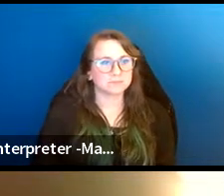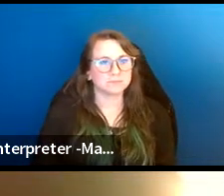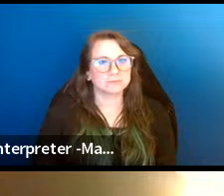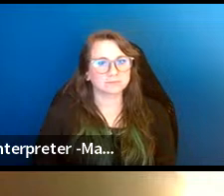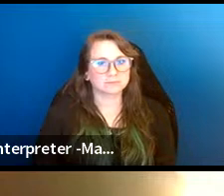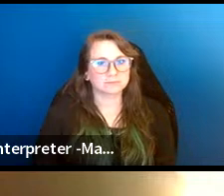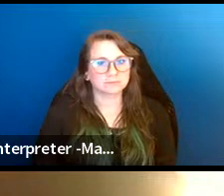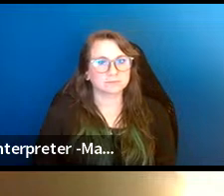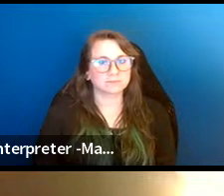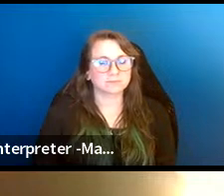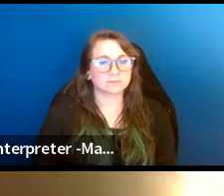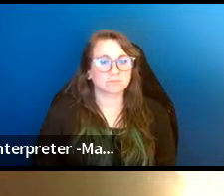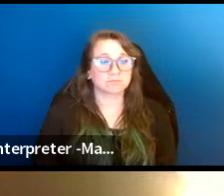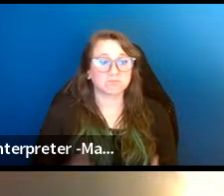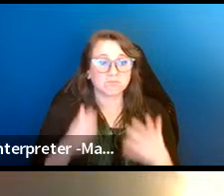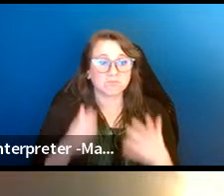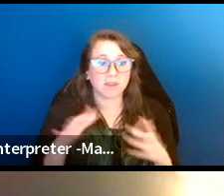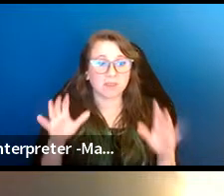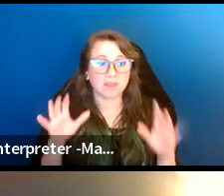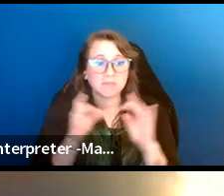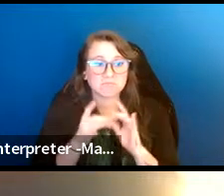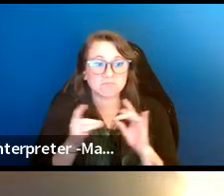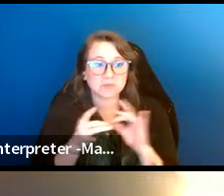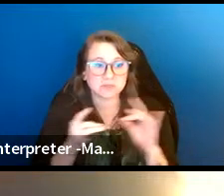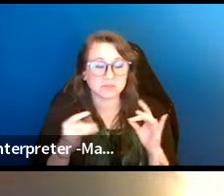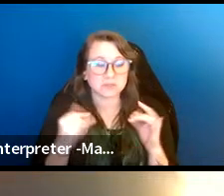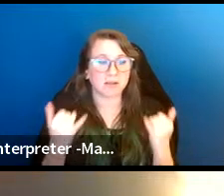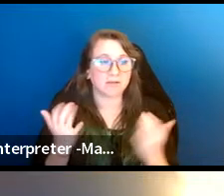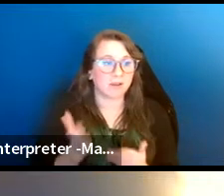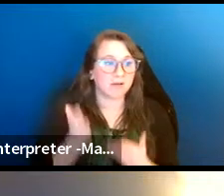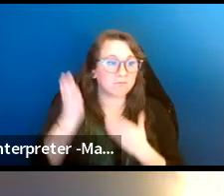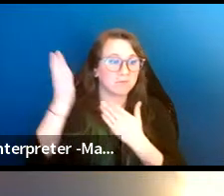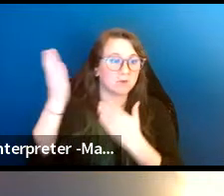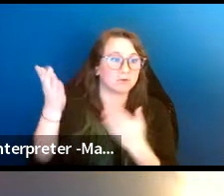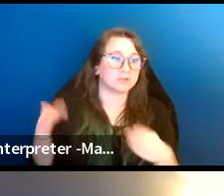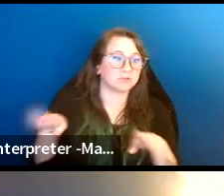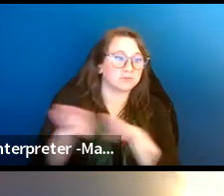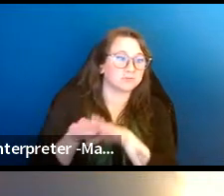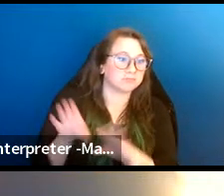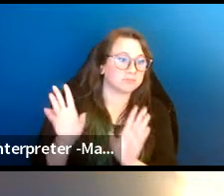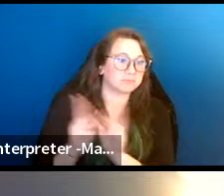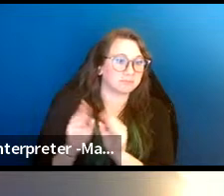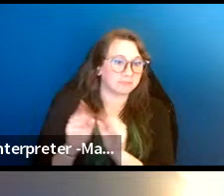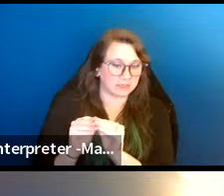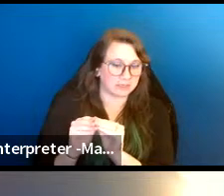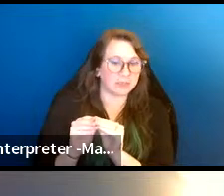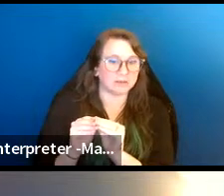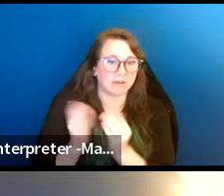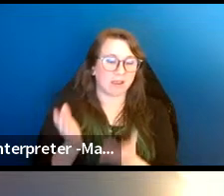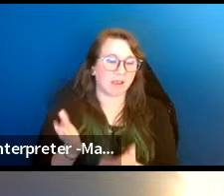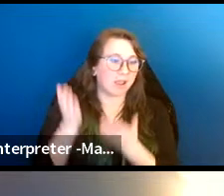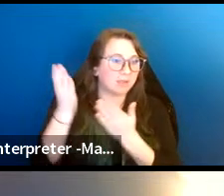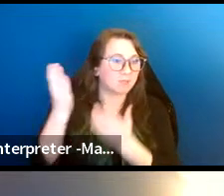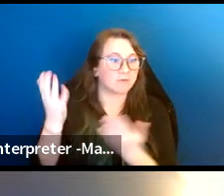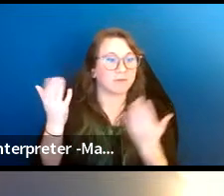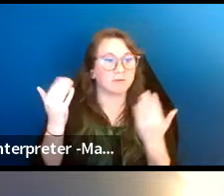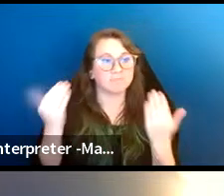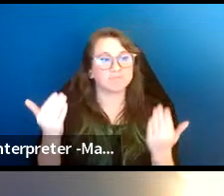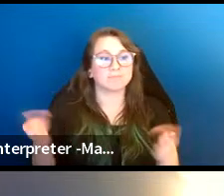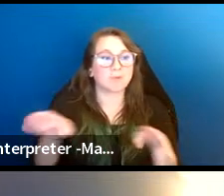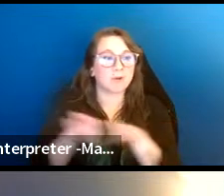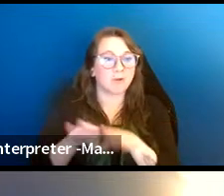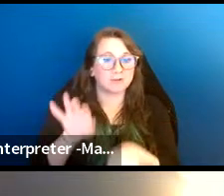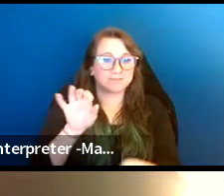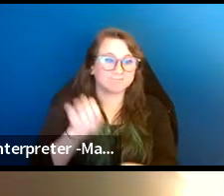Okay, with that being said, I'd like to place a motion on the floor to adjourn tonight's meeting. I move that we adjourn tonight's meeting exactly